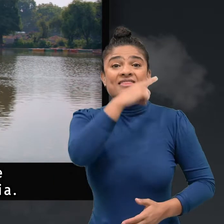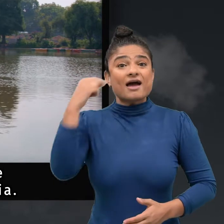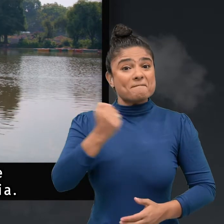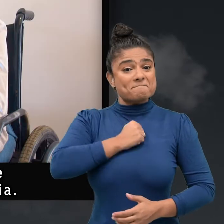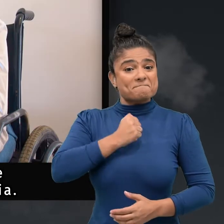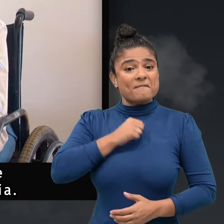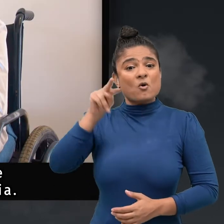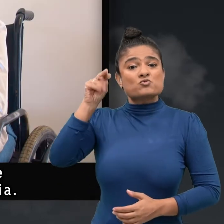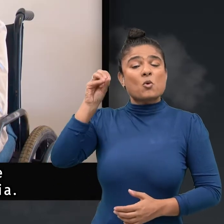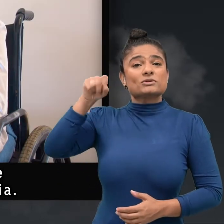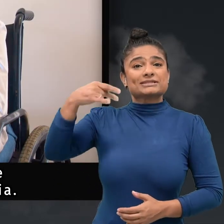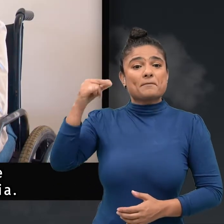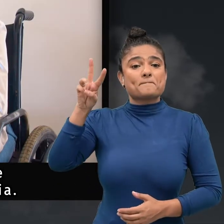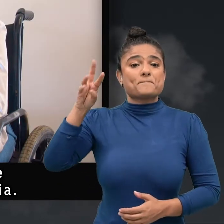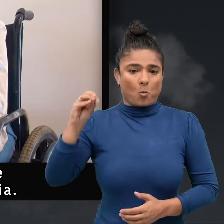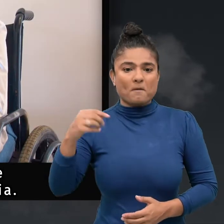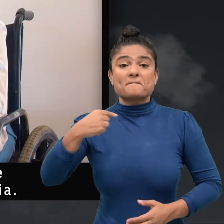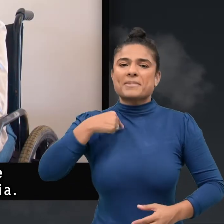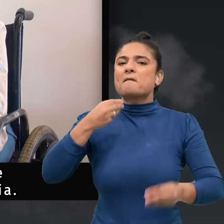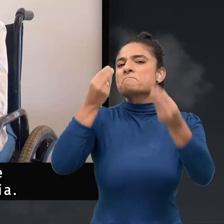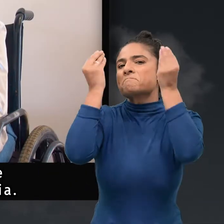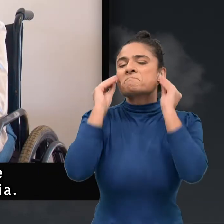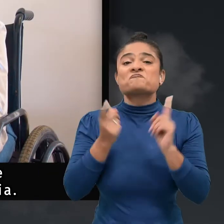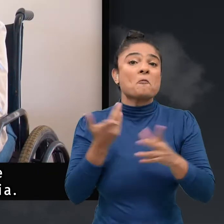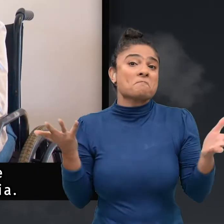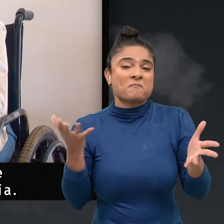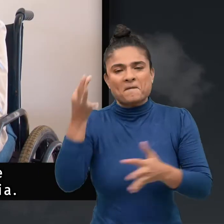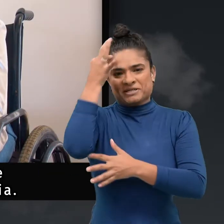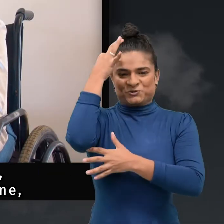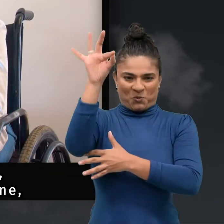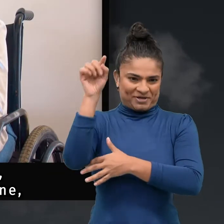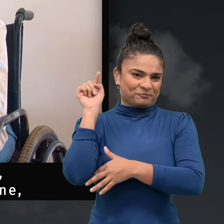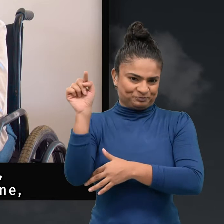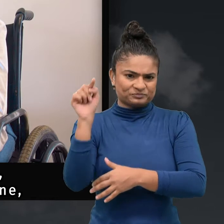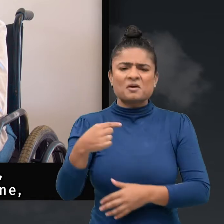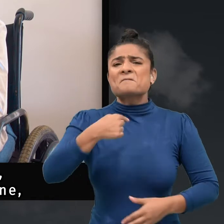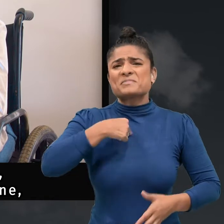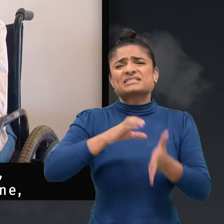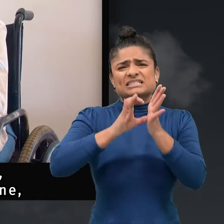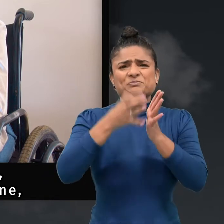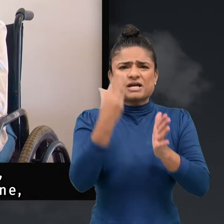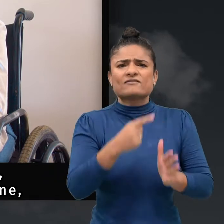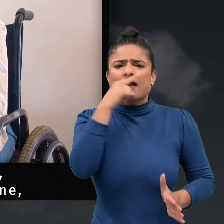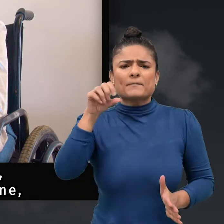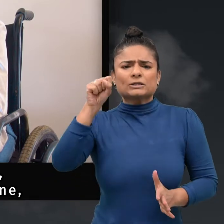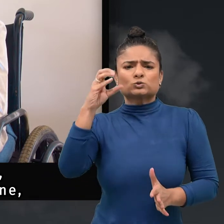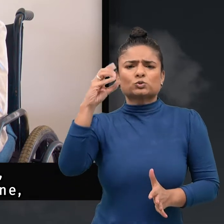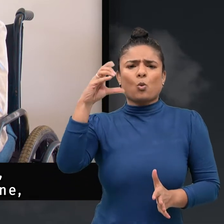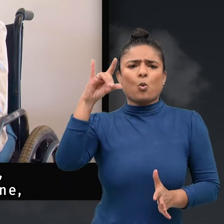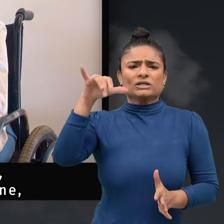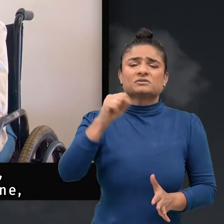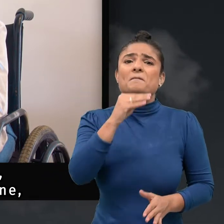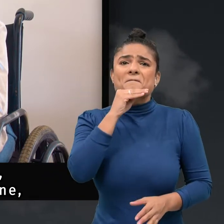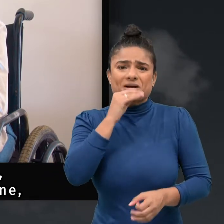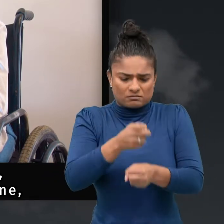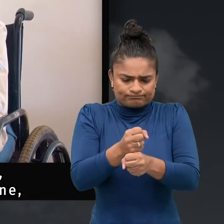Hi, my name is Nosipho Masikane and I'm a makeup artist from Pretoria. I have a disability called scoliosis, which causes